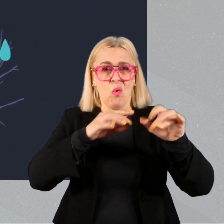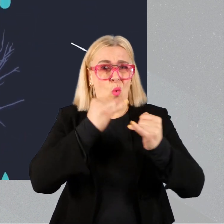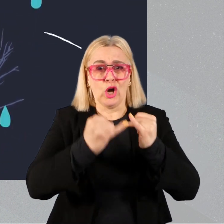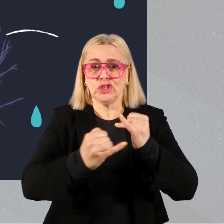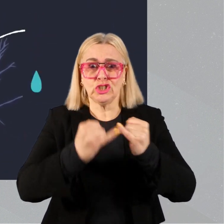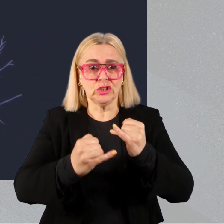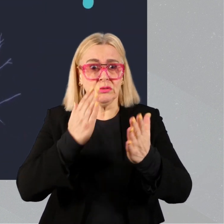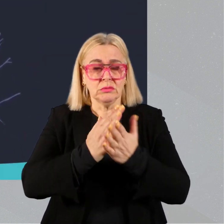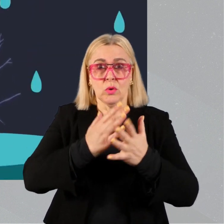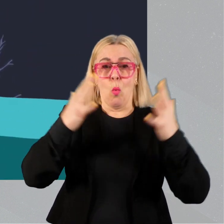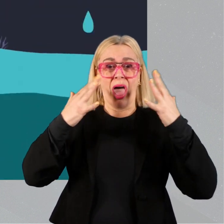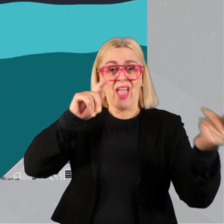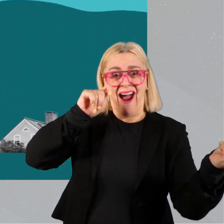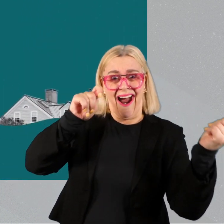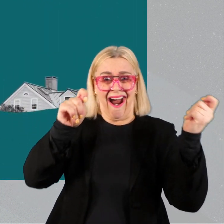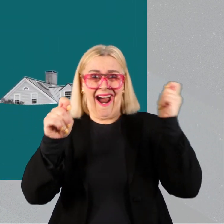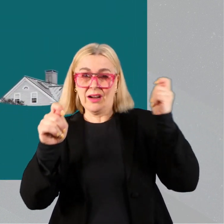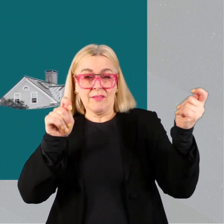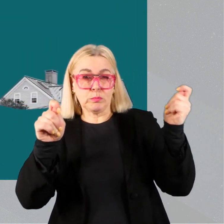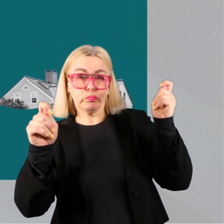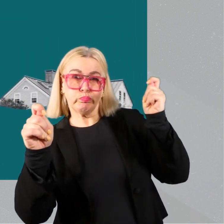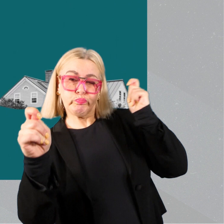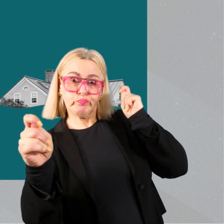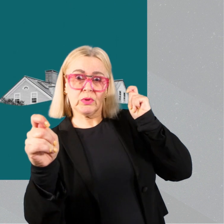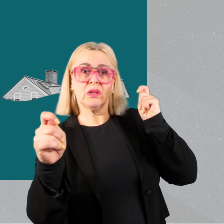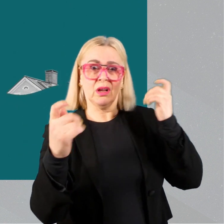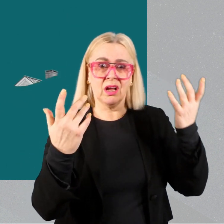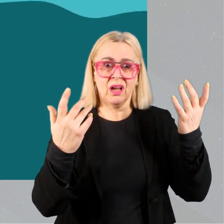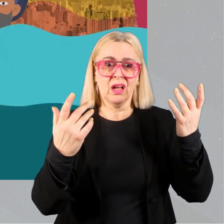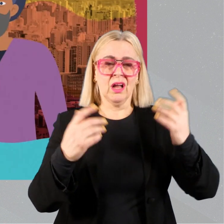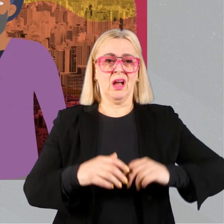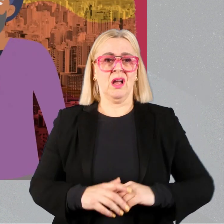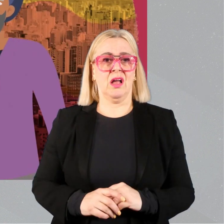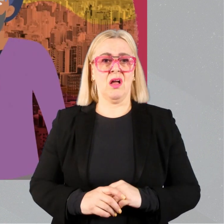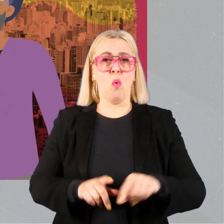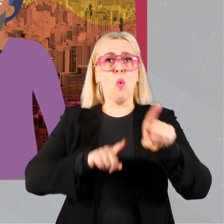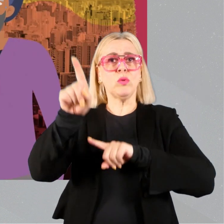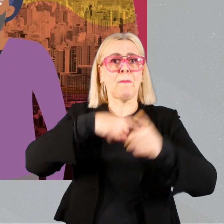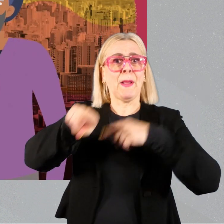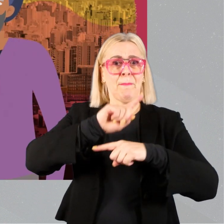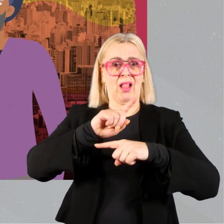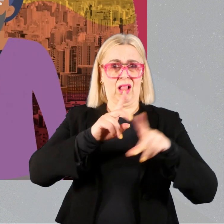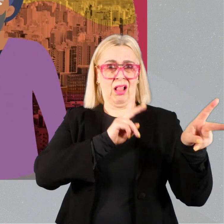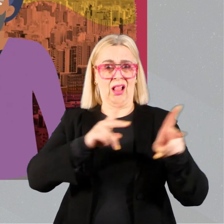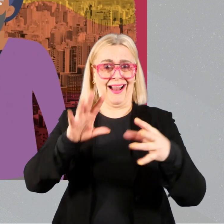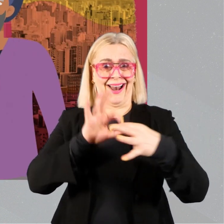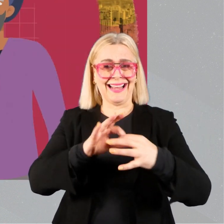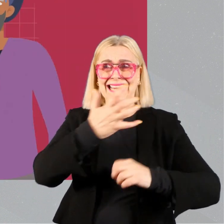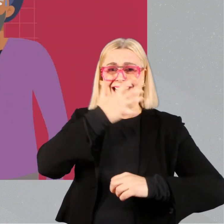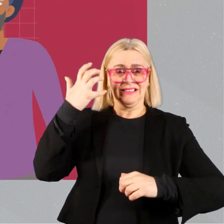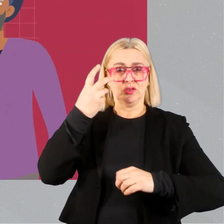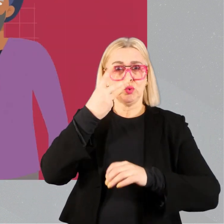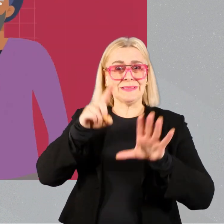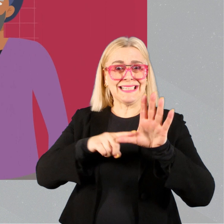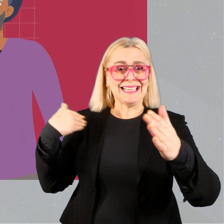worsening. Exposure to life-threatening extreme weather events is accelerating. Heat-related deaths among older people have